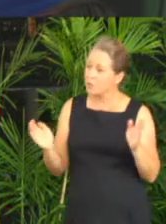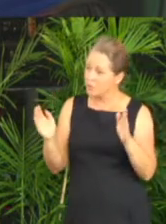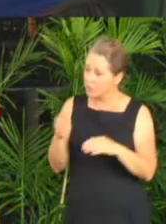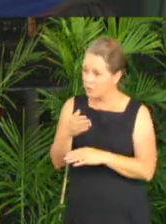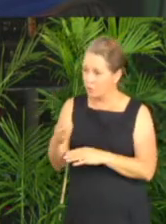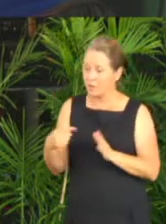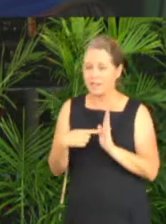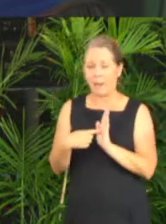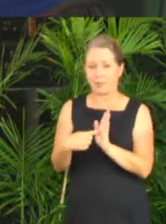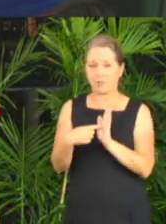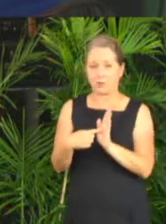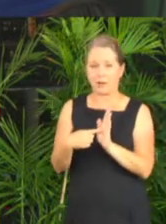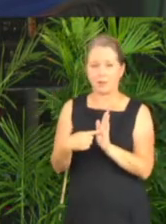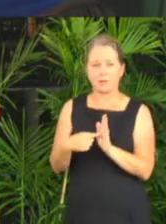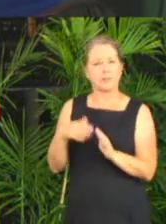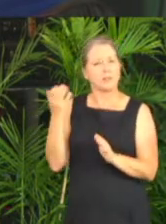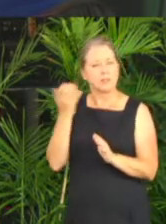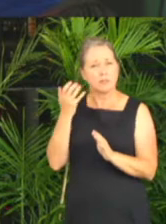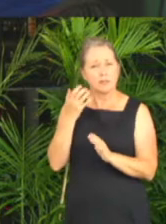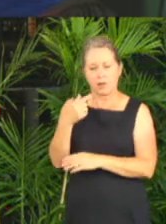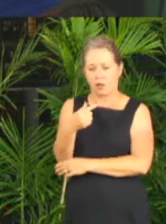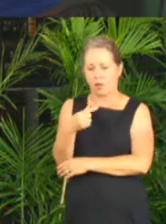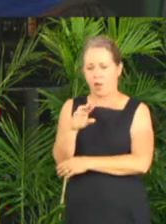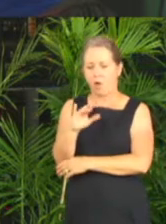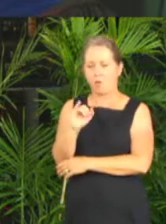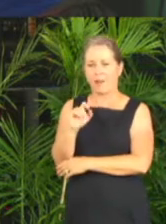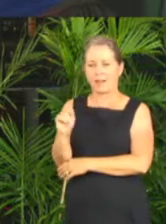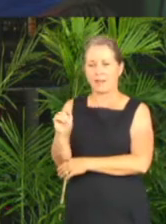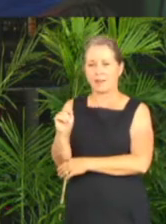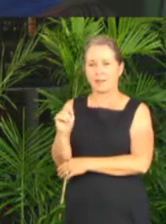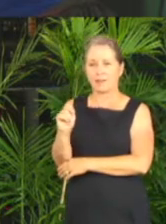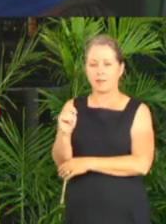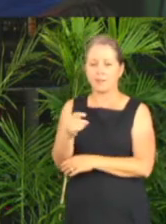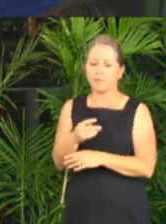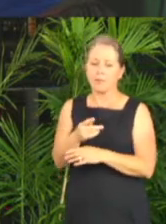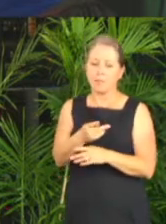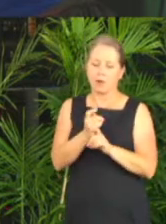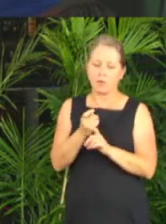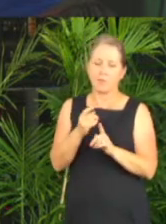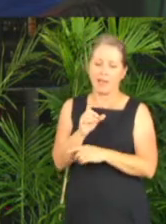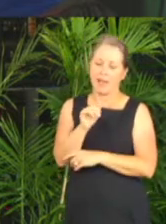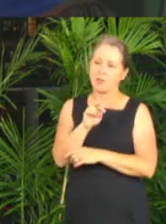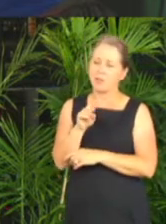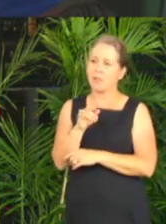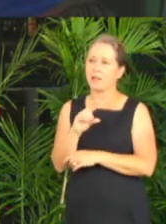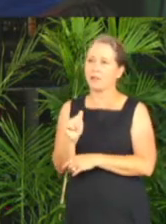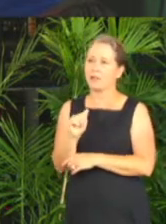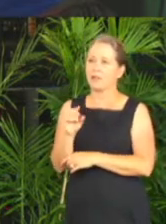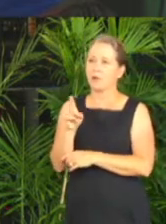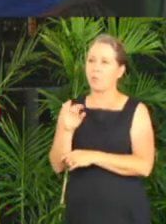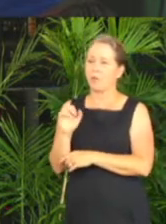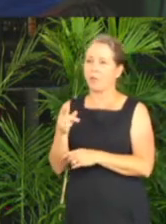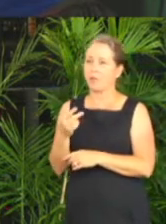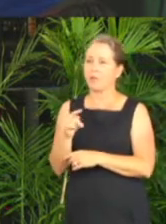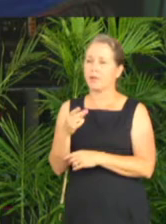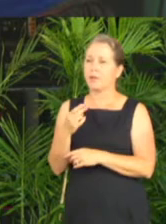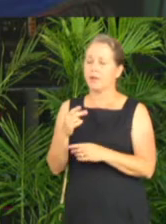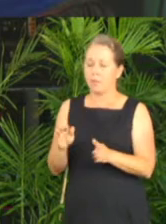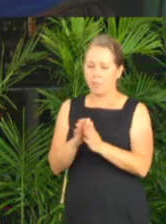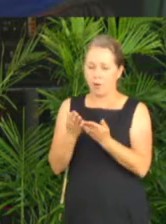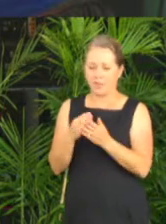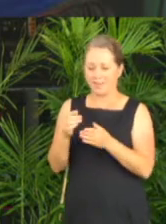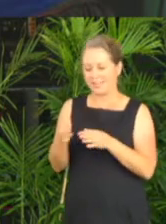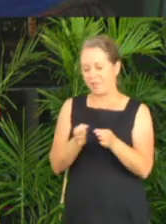I encouraged you to demonstrate extraordinary grit. Borrowing from Angela Duckworth's book and definition of